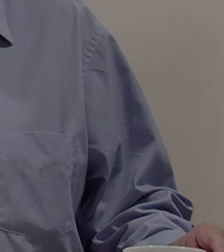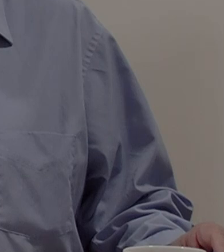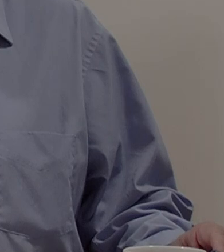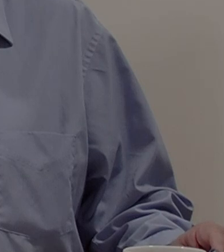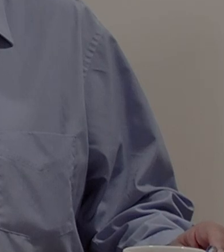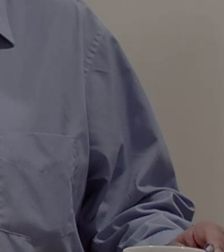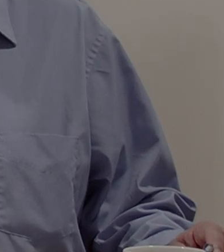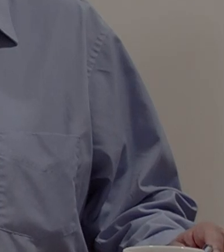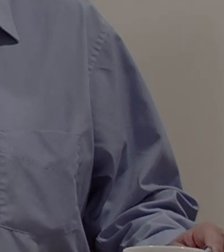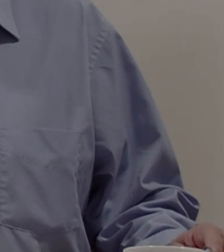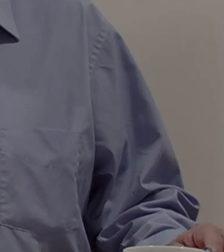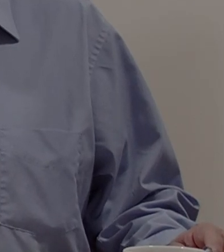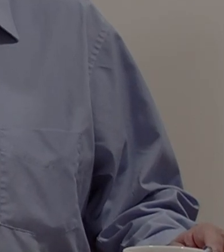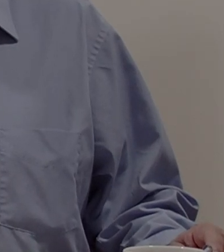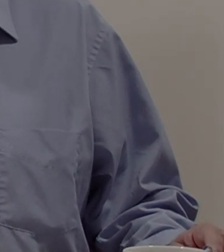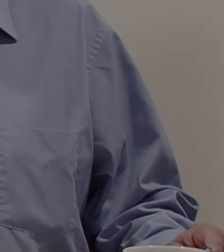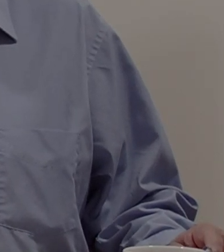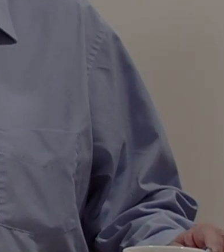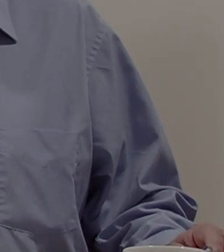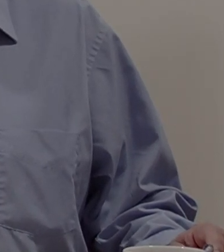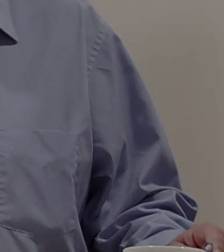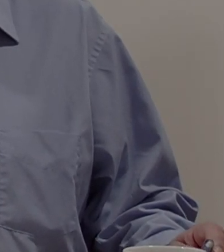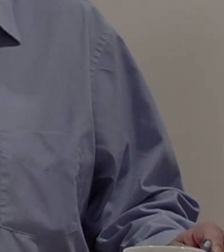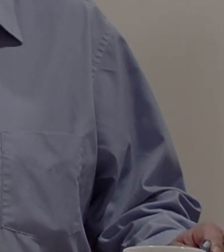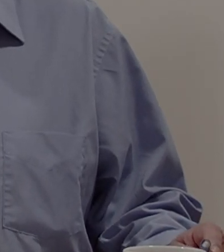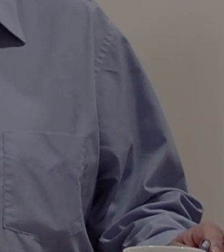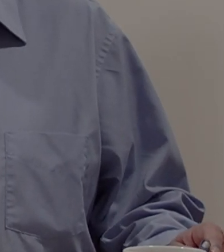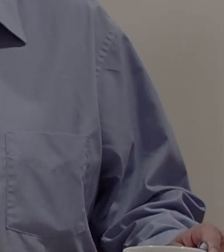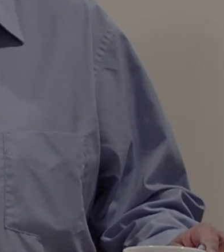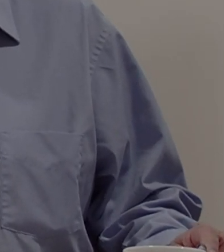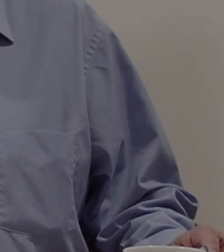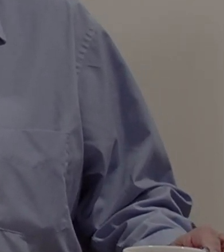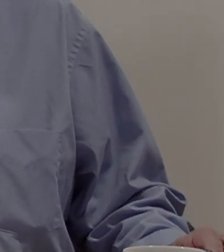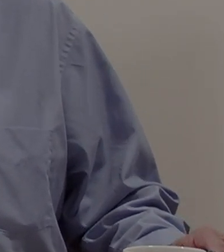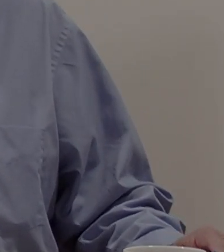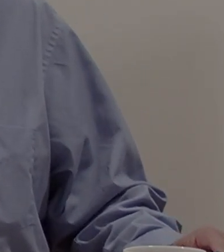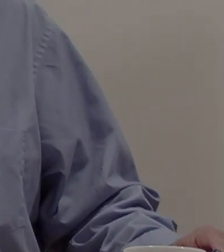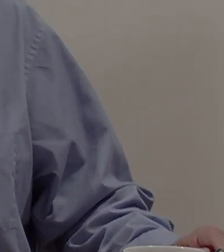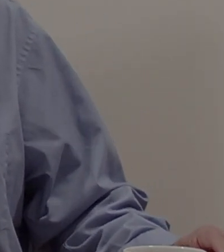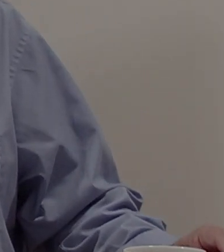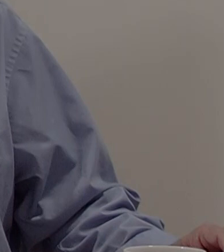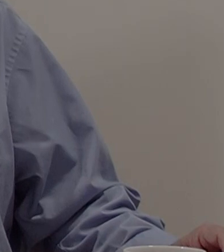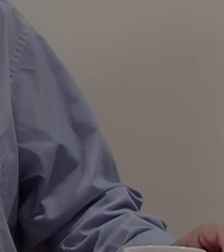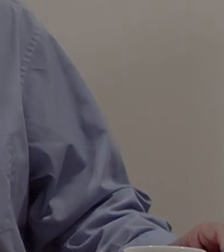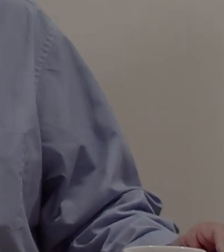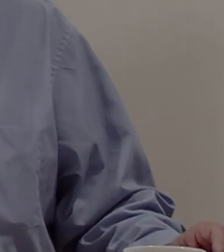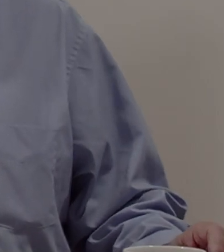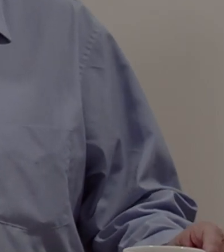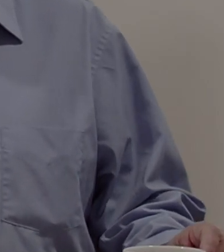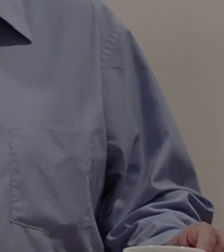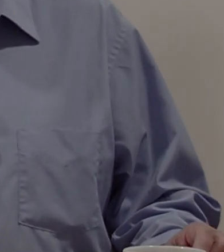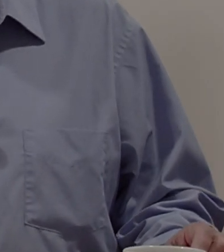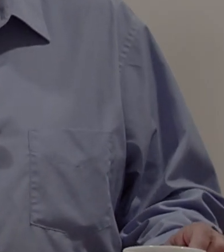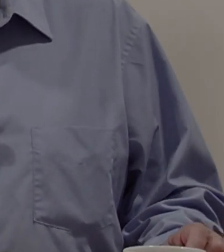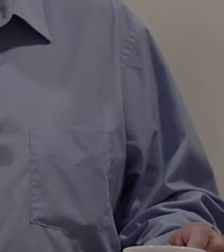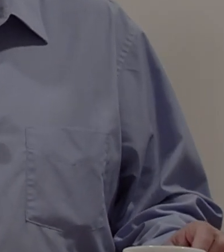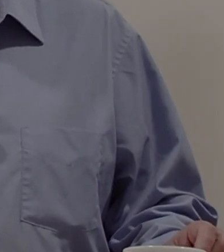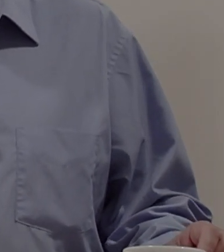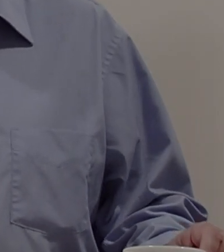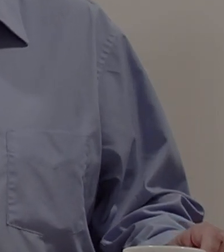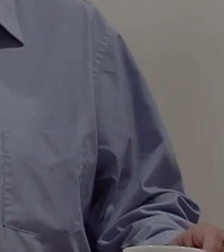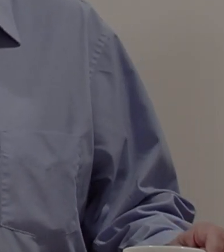Arruda. So, they have made the point on the situation of the COVID-19. We're listening